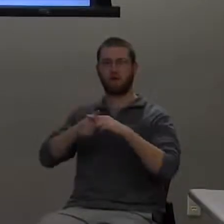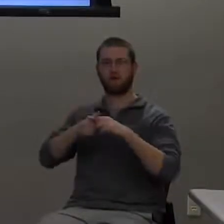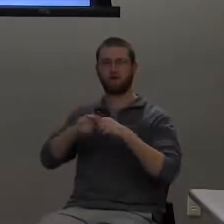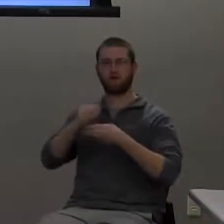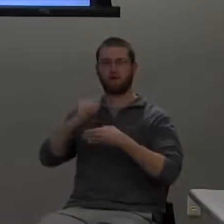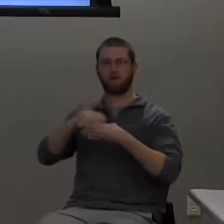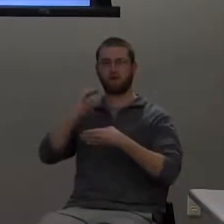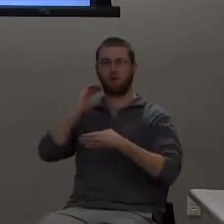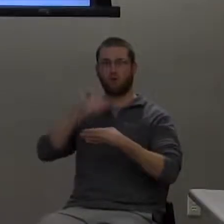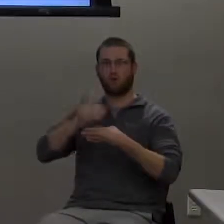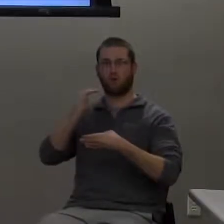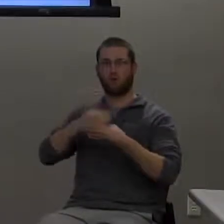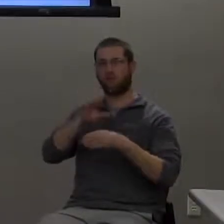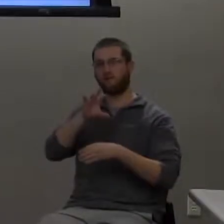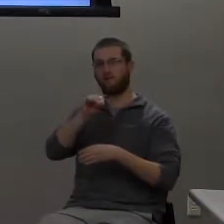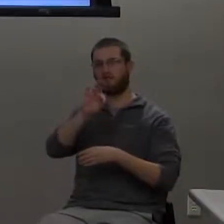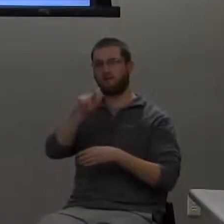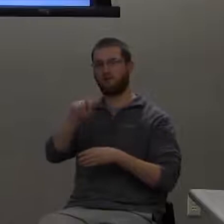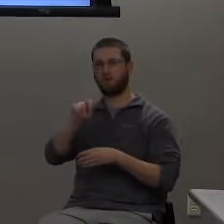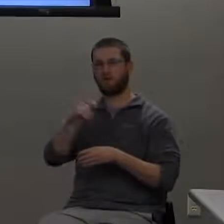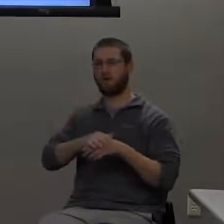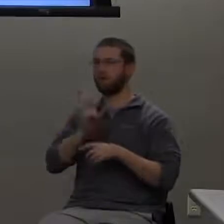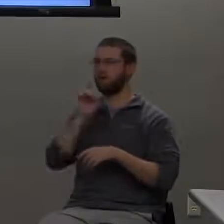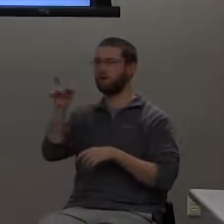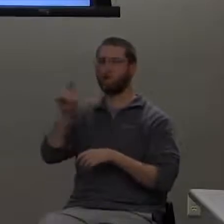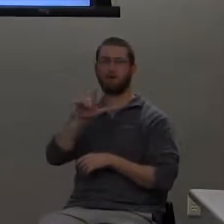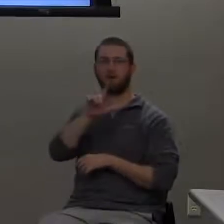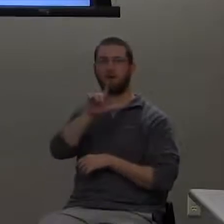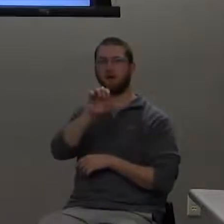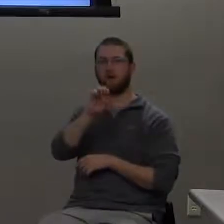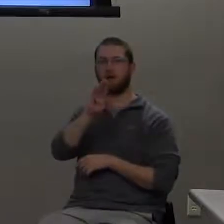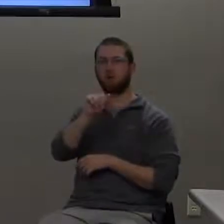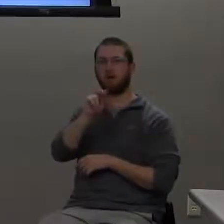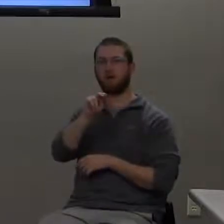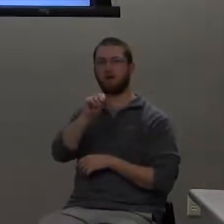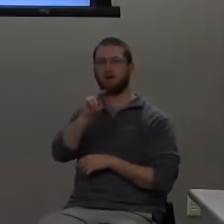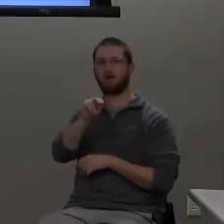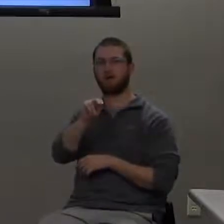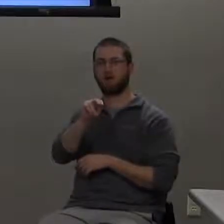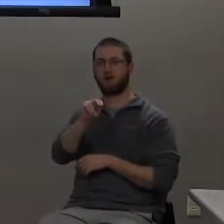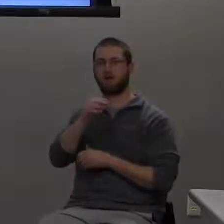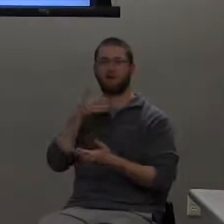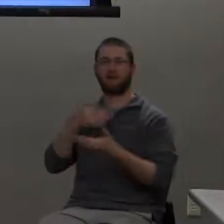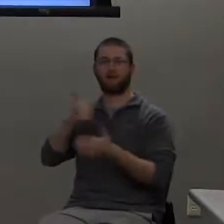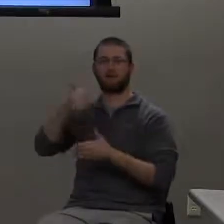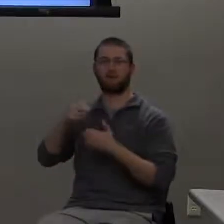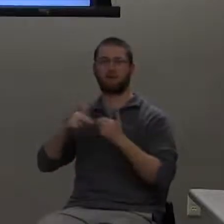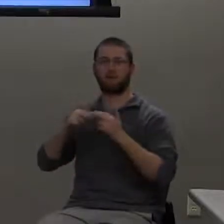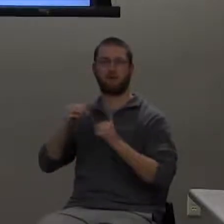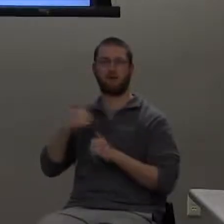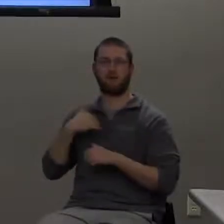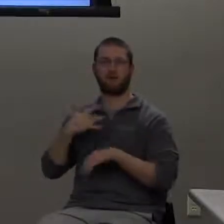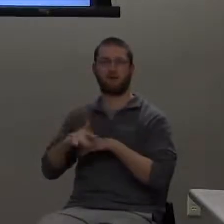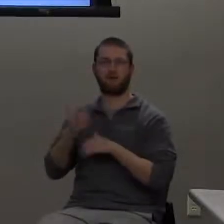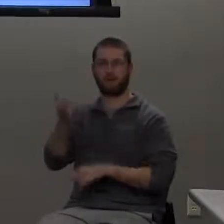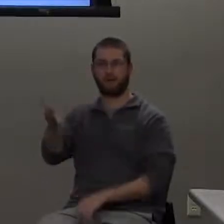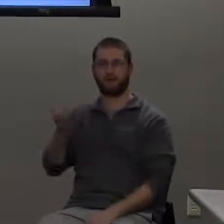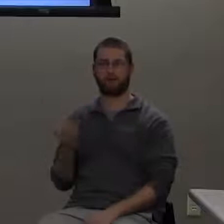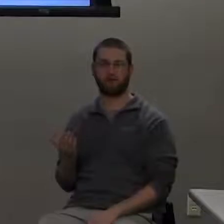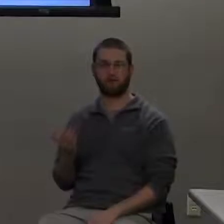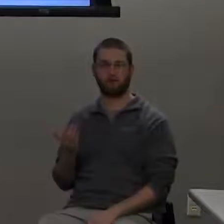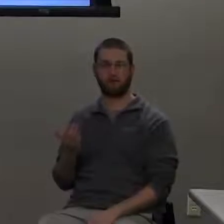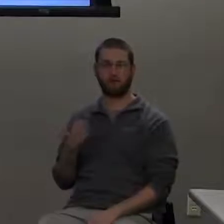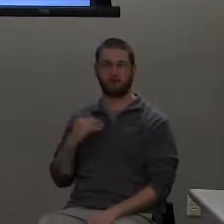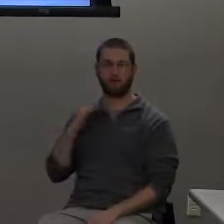door building, I have to go over to Lebanon, because that's the closest building I have available to me. And we'll talk a little bit more about how